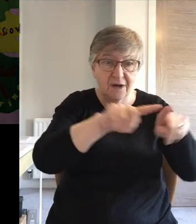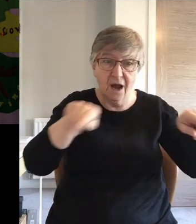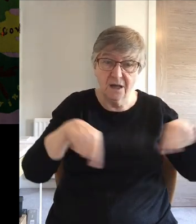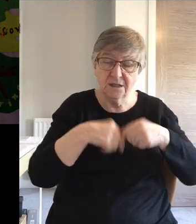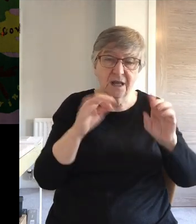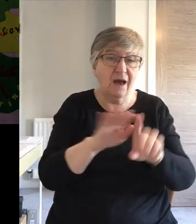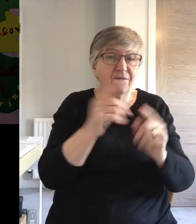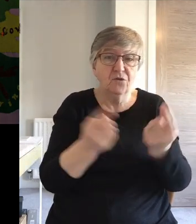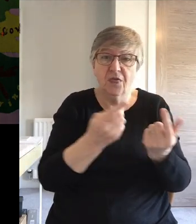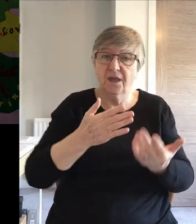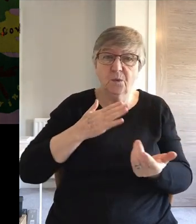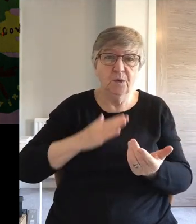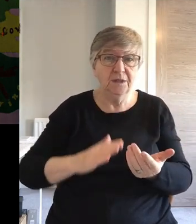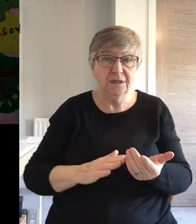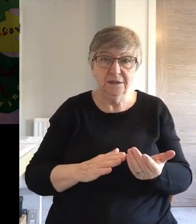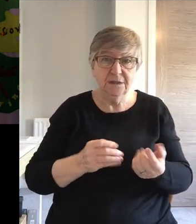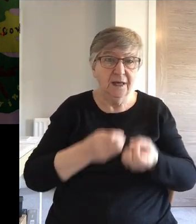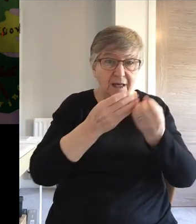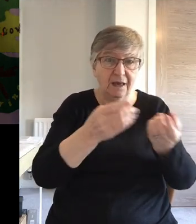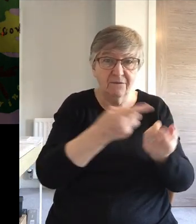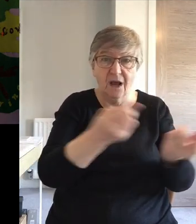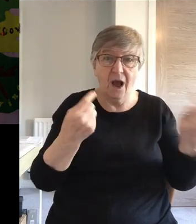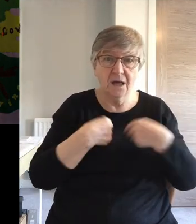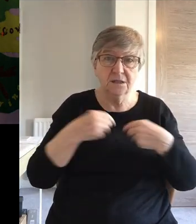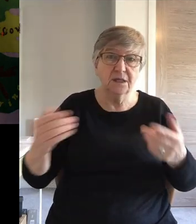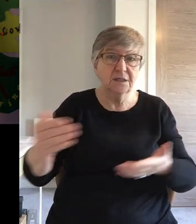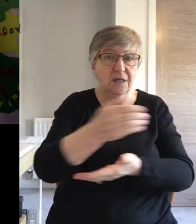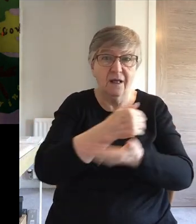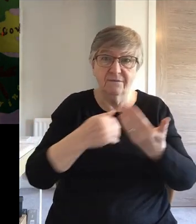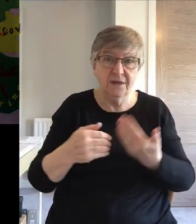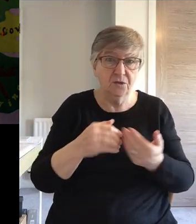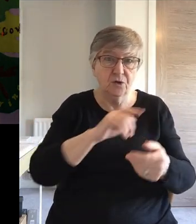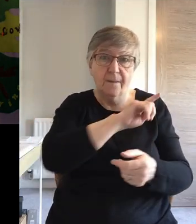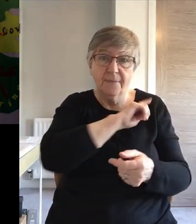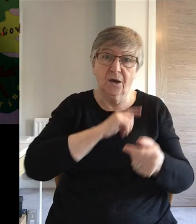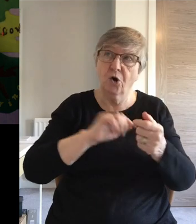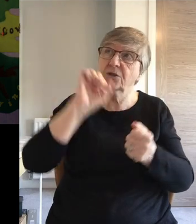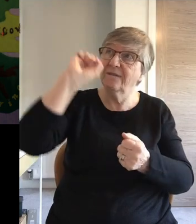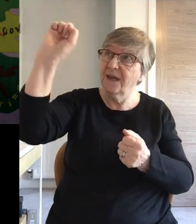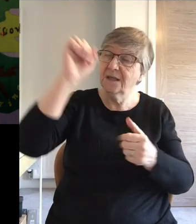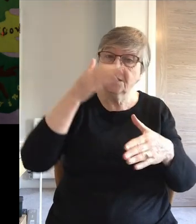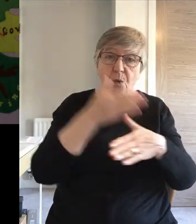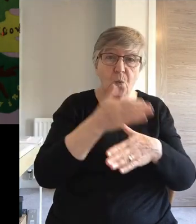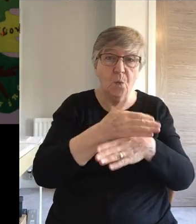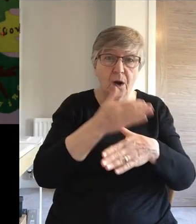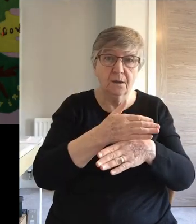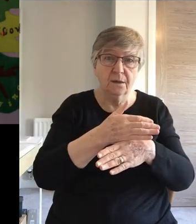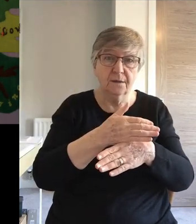who has made possible salvation at his cost, at his expense, at his trouble.